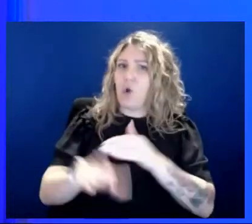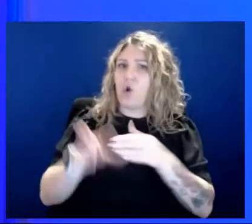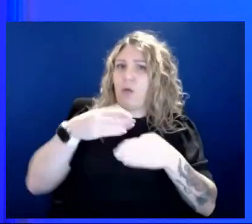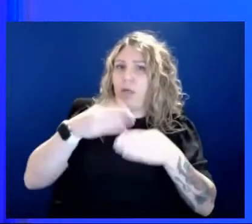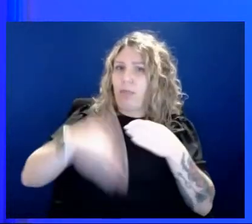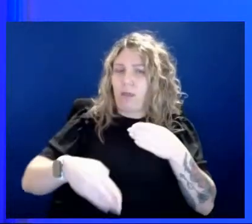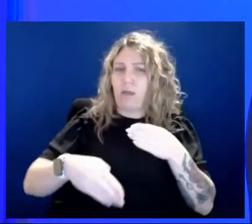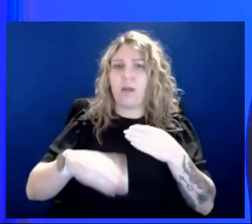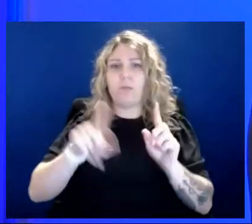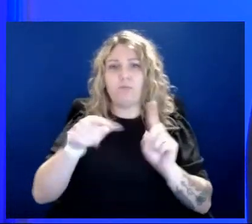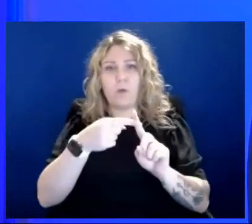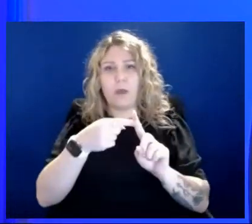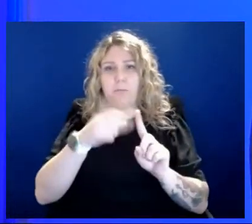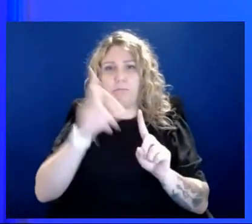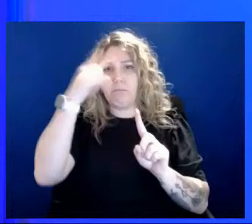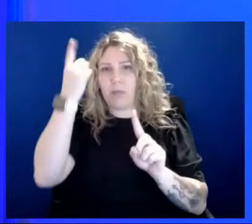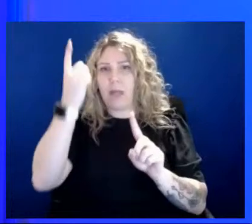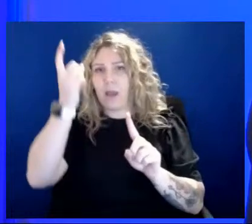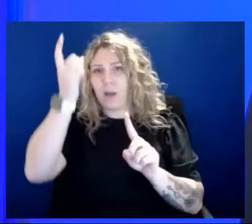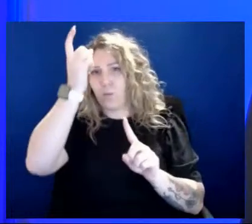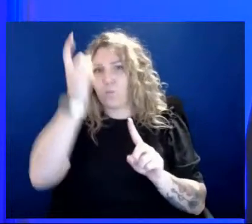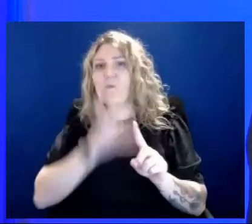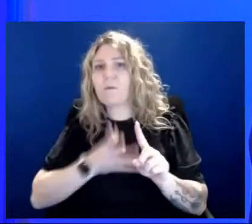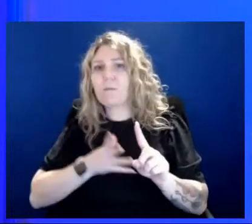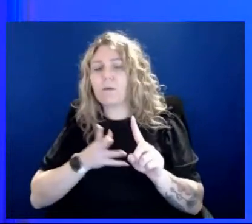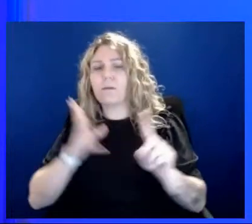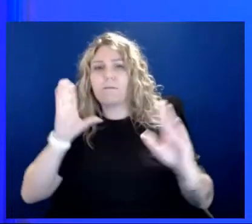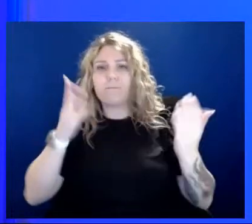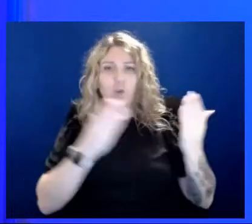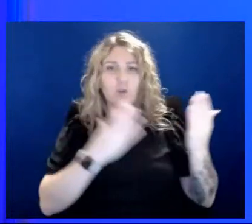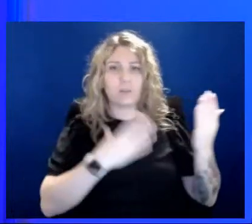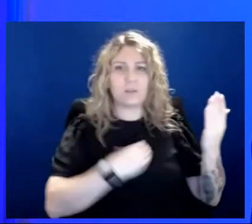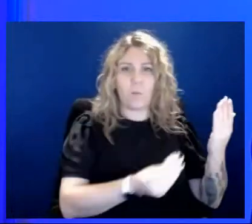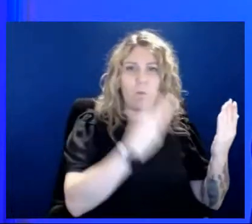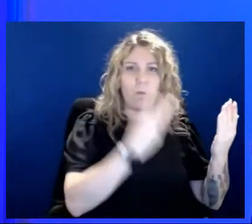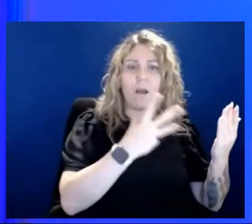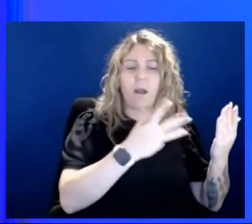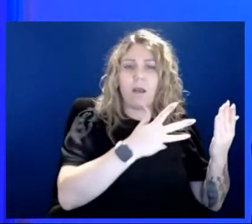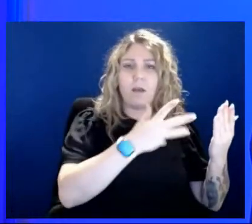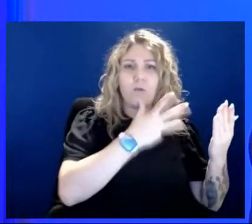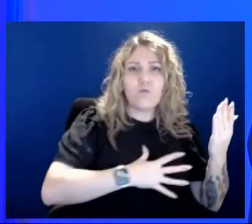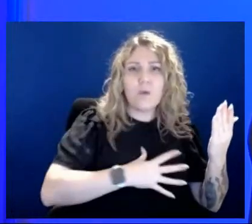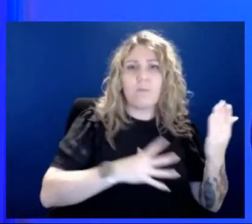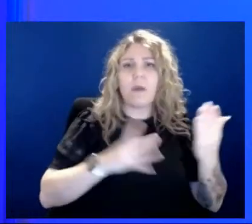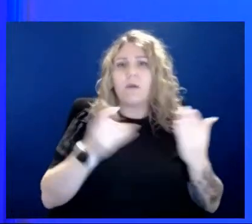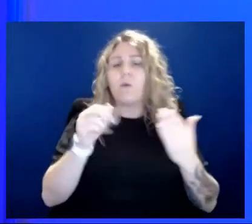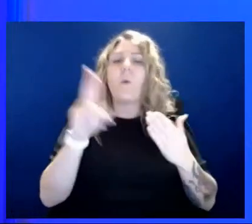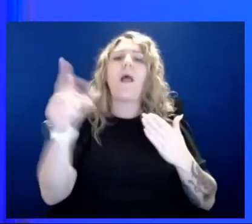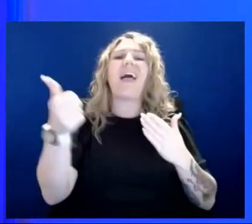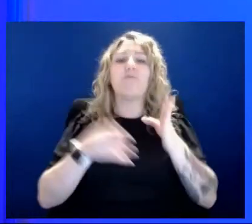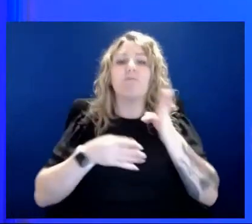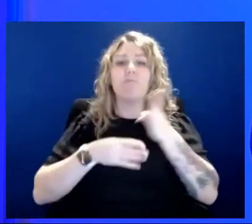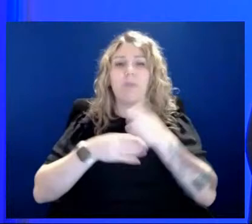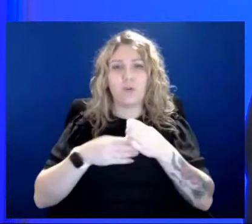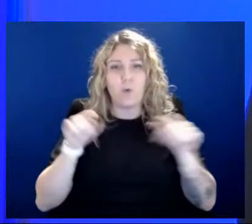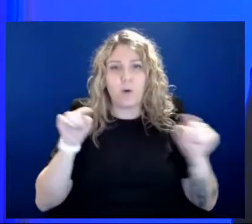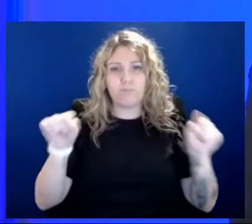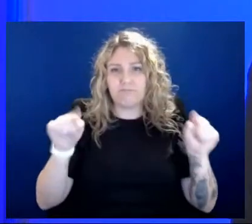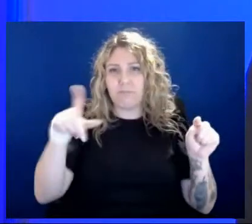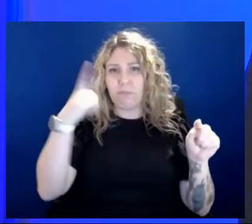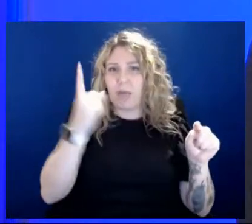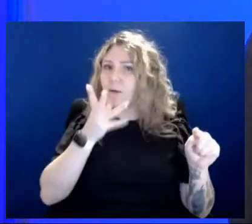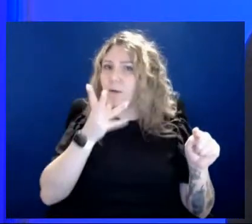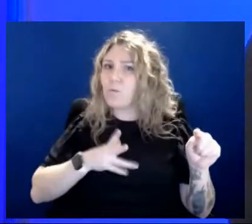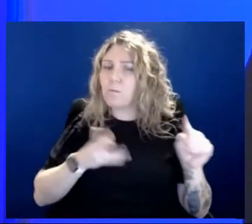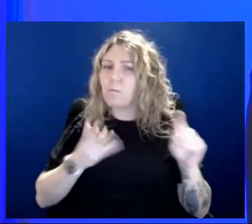Black women versus white women, or even some other racial and ethnic minorities, that Black women are more likely to die. They're